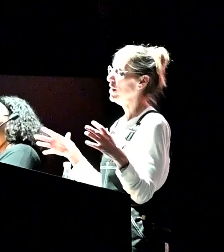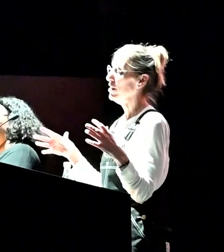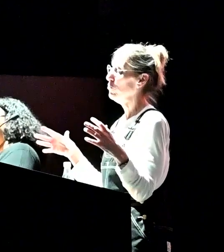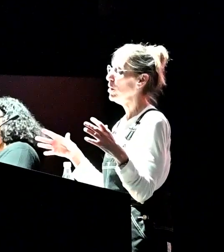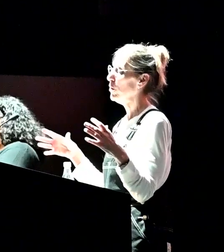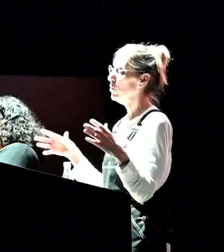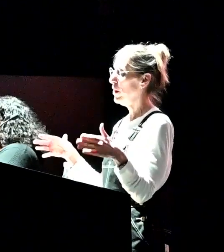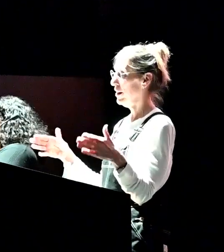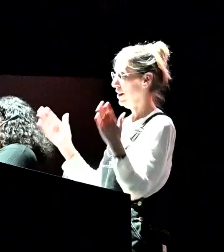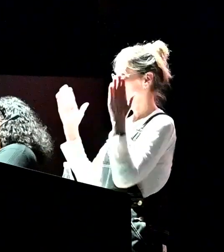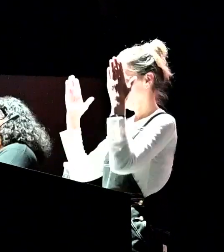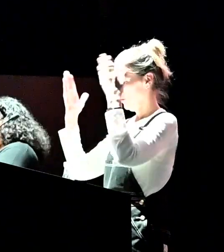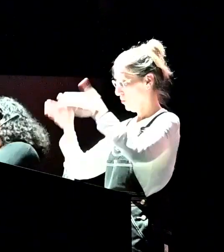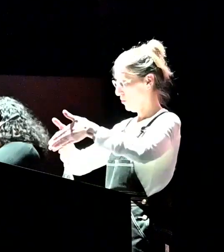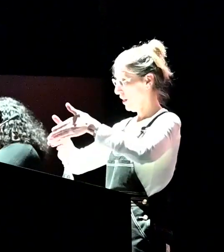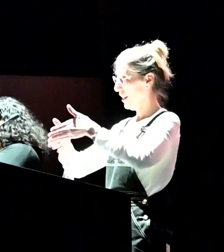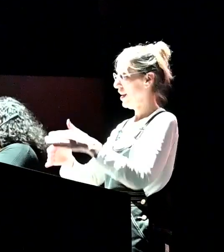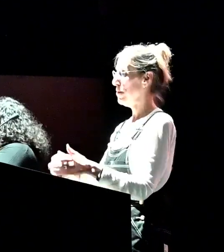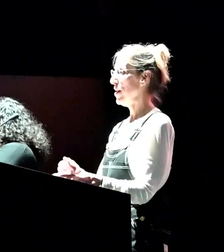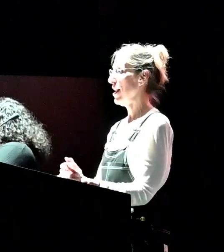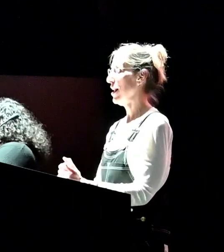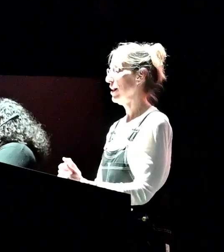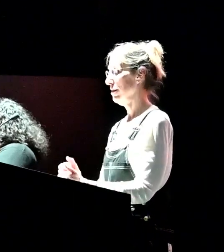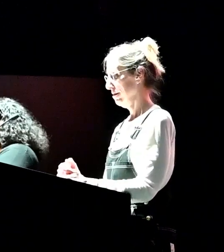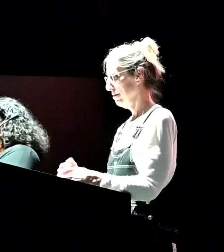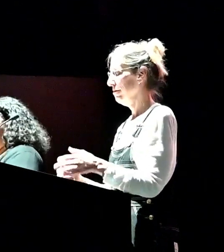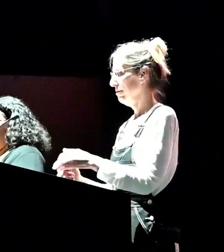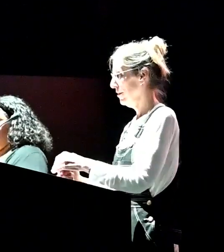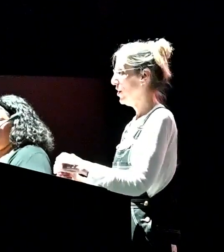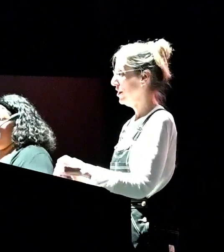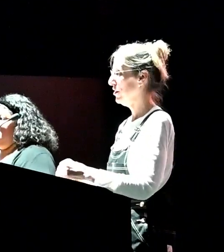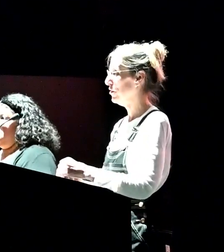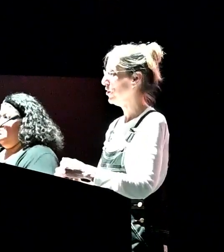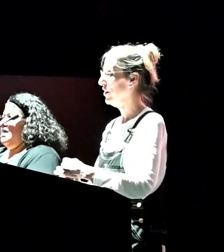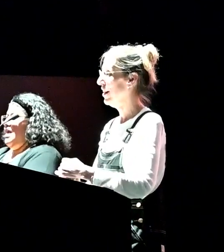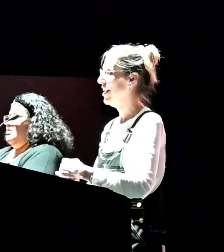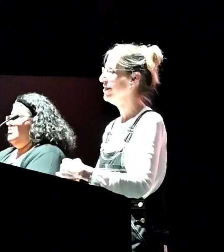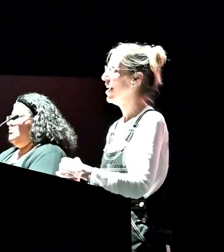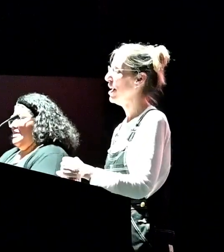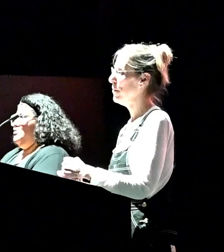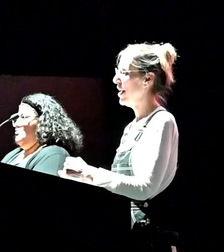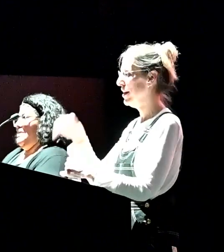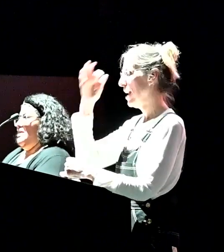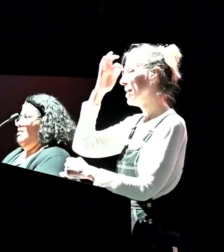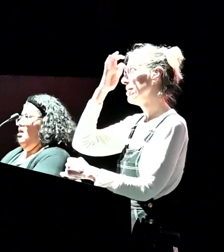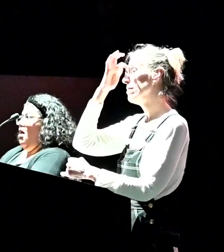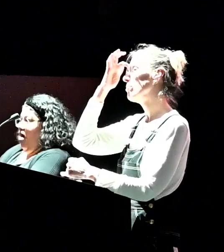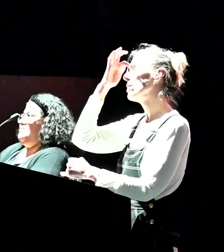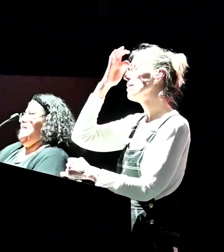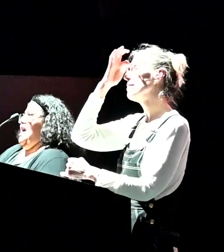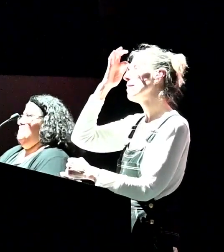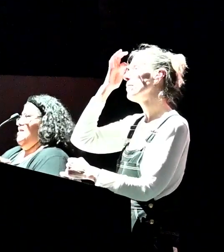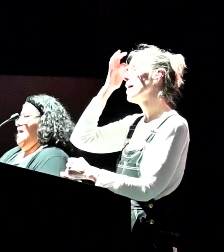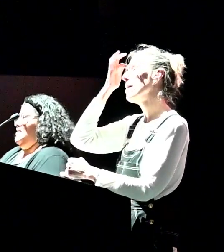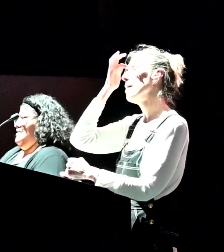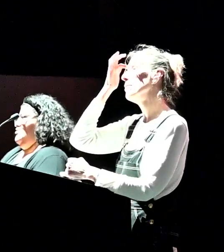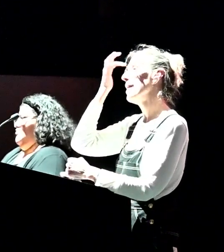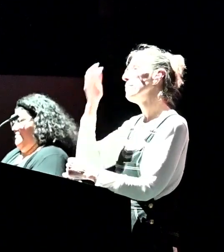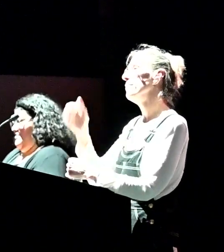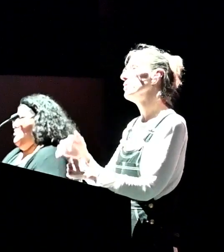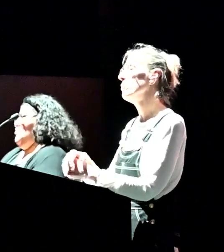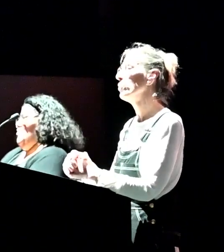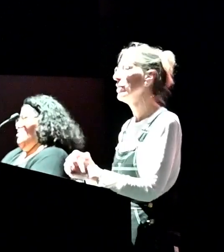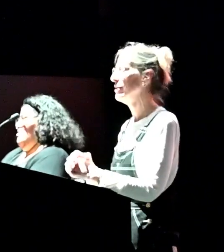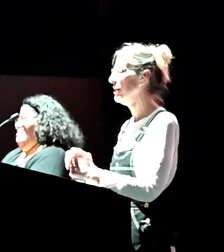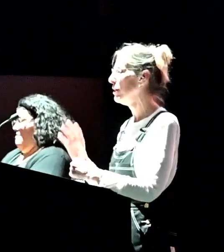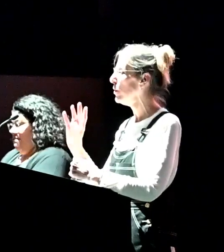very creative people, but really being, you gotta deliver on time. And really sometimes